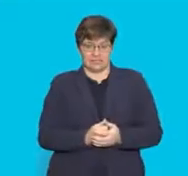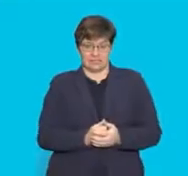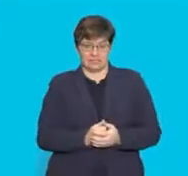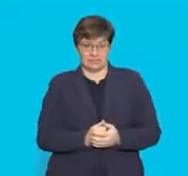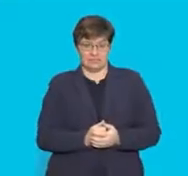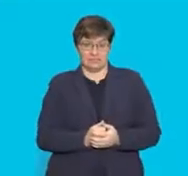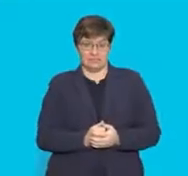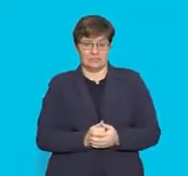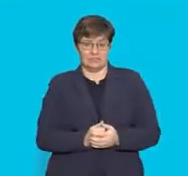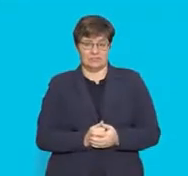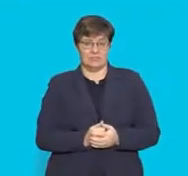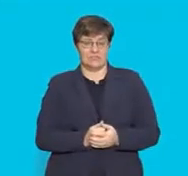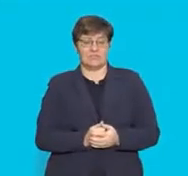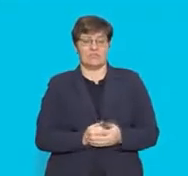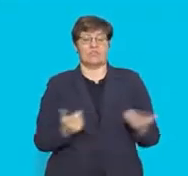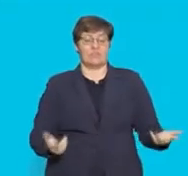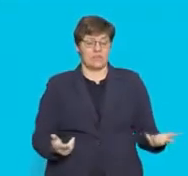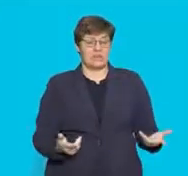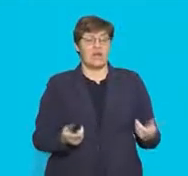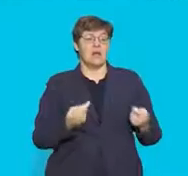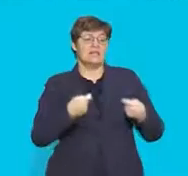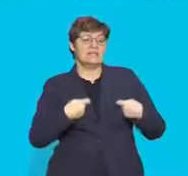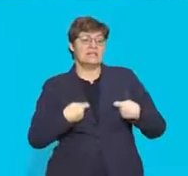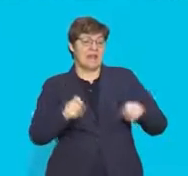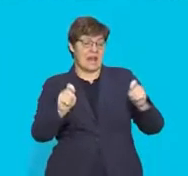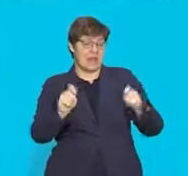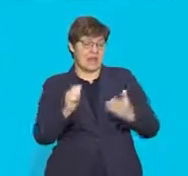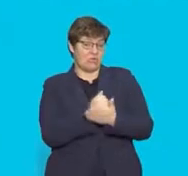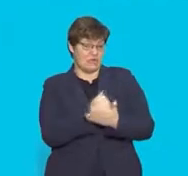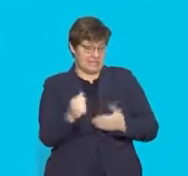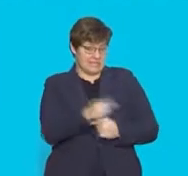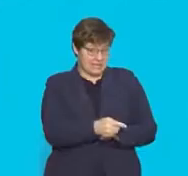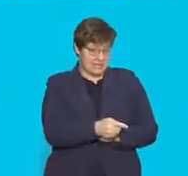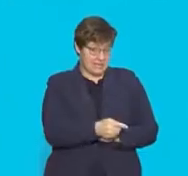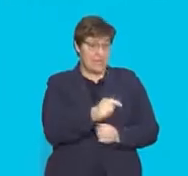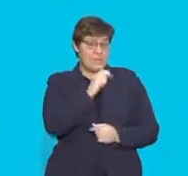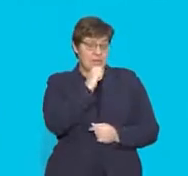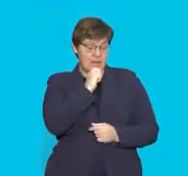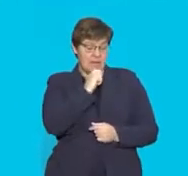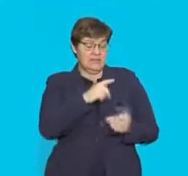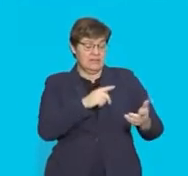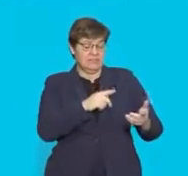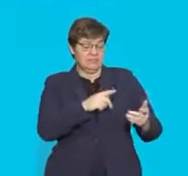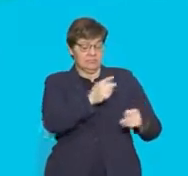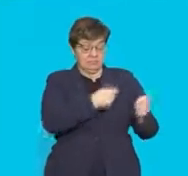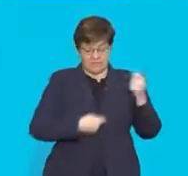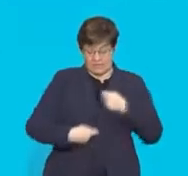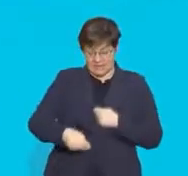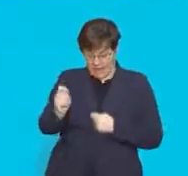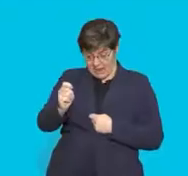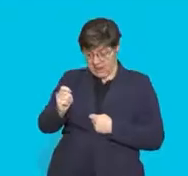we sell the asset on credit, it means that we've sold the asset to a